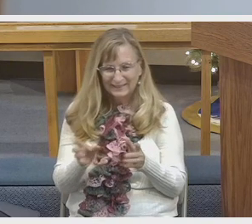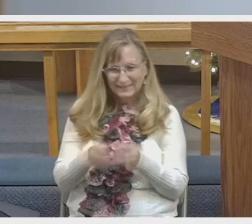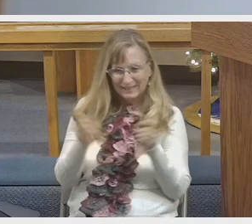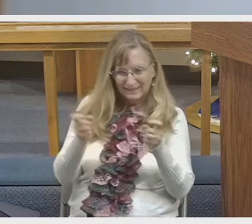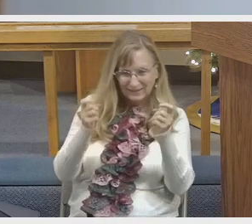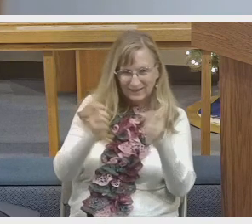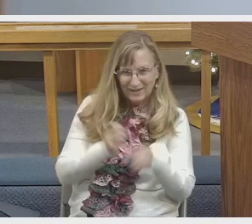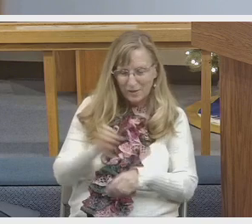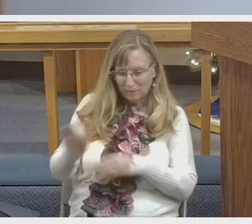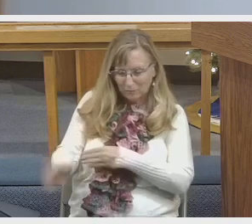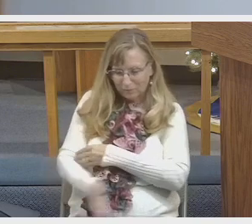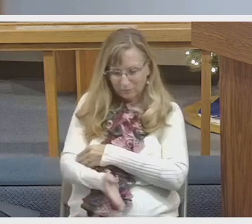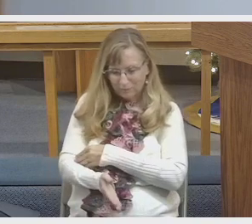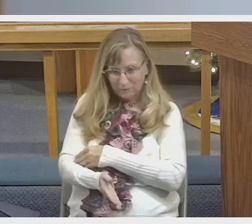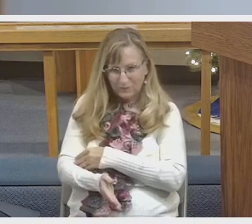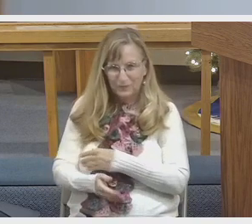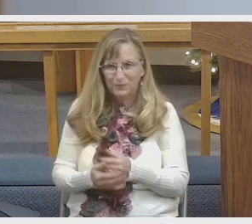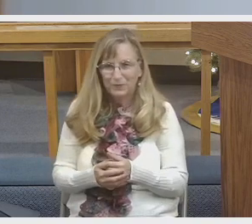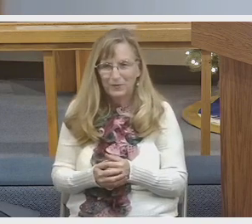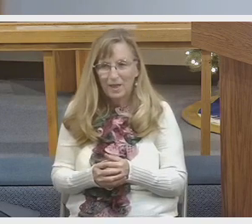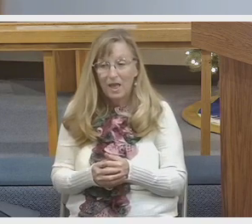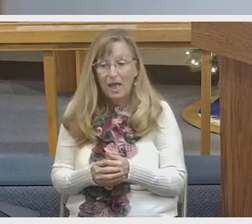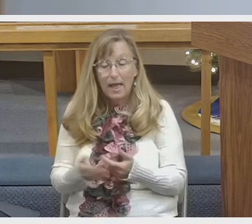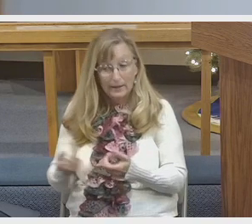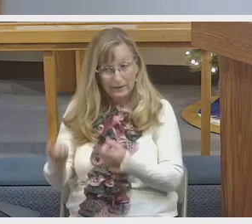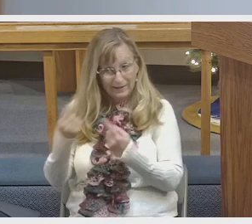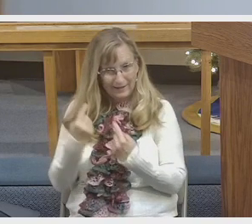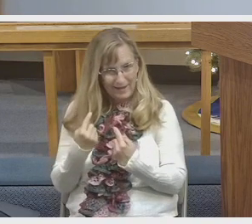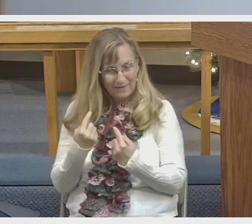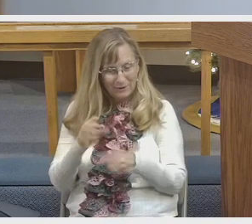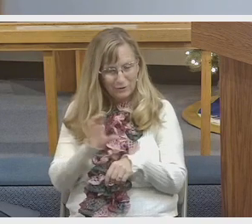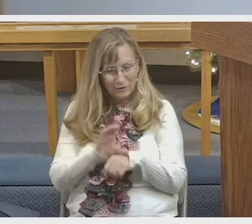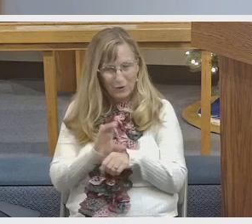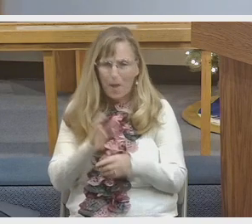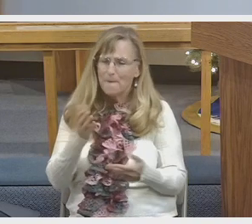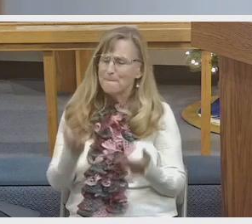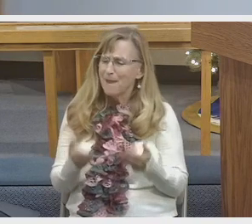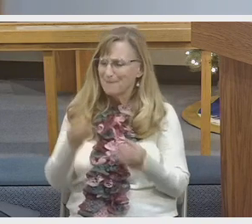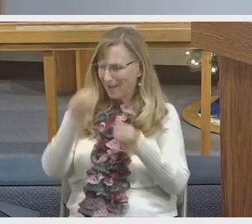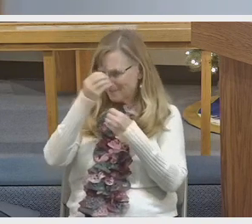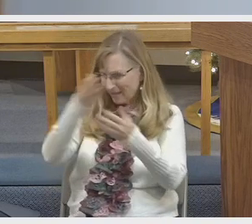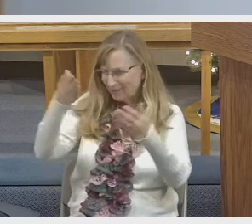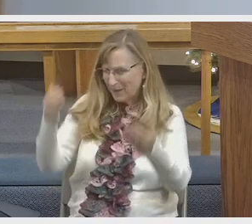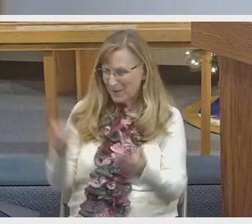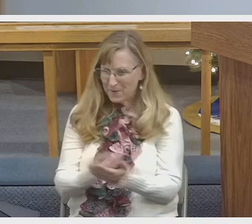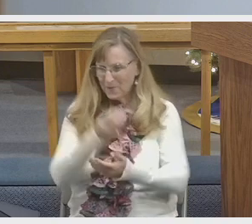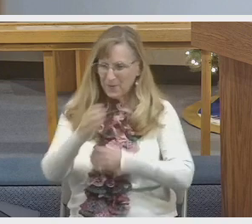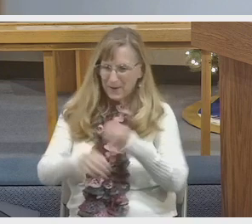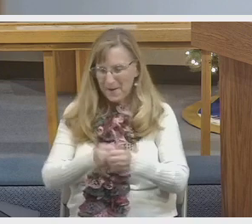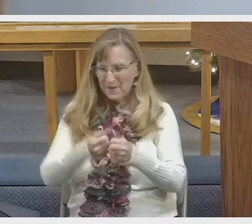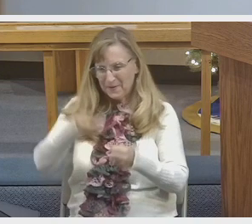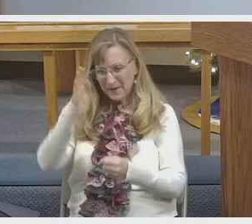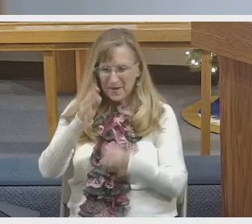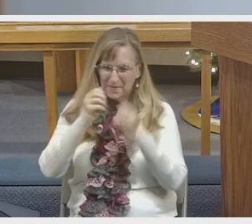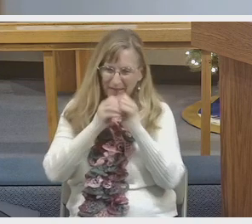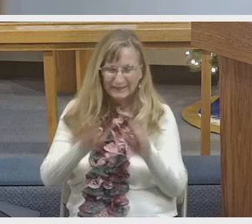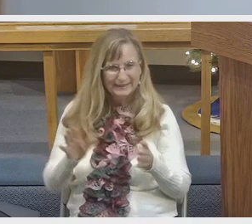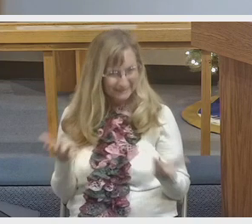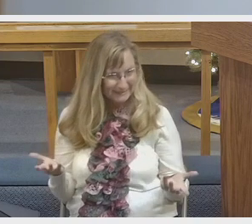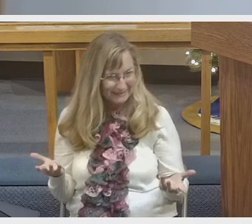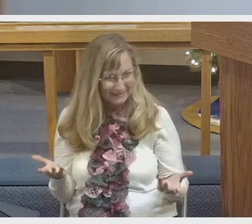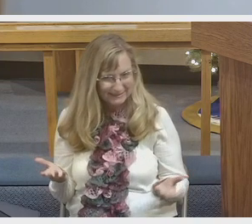Time. But you probably came to church thinking, well, there'll be some kind of message about the new year and God blessing it.